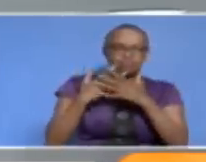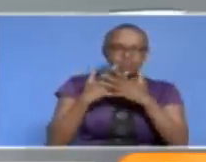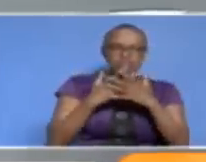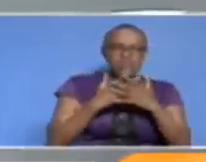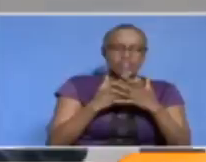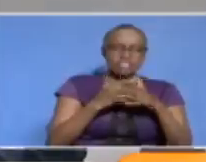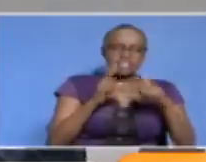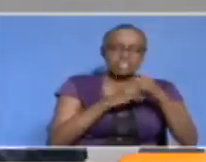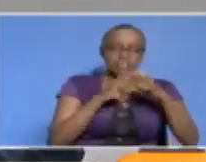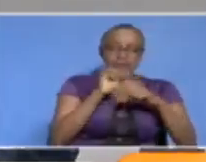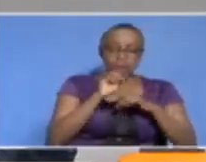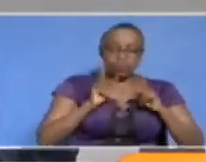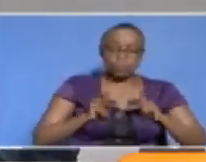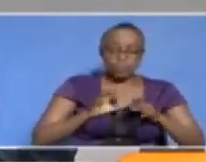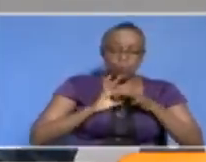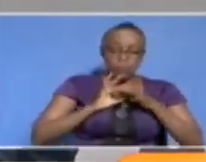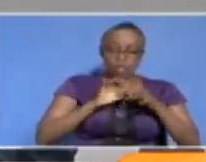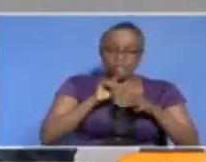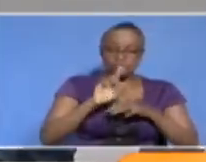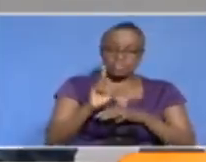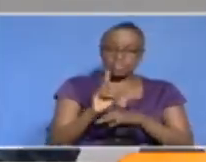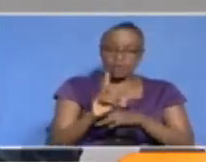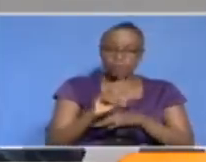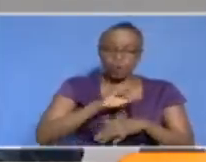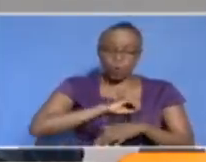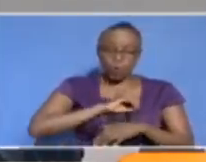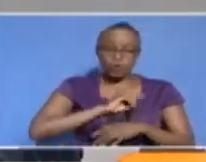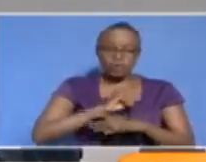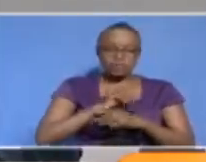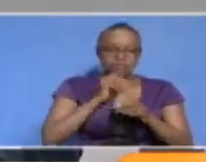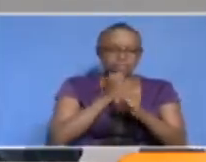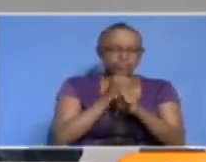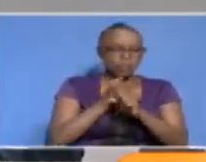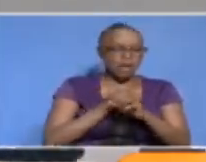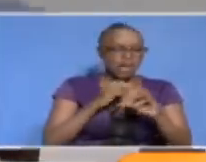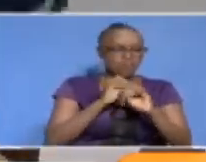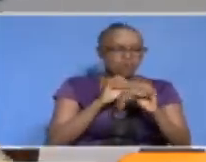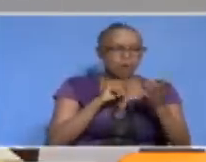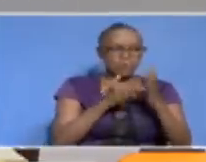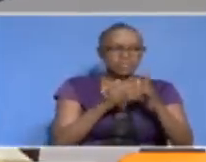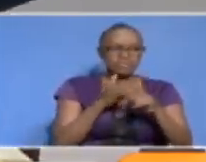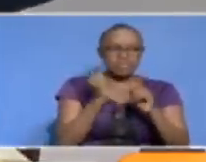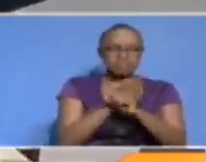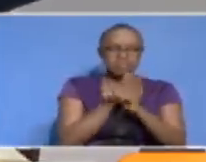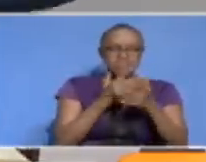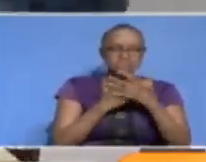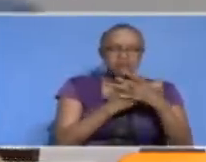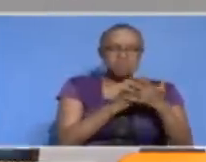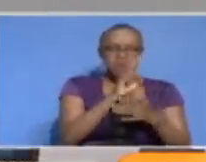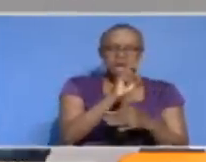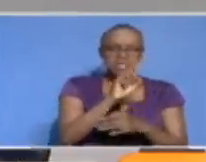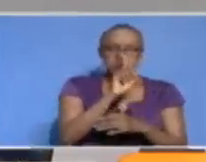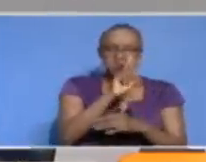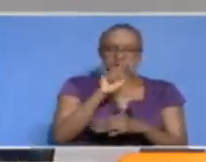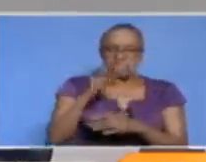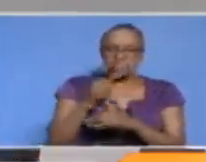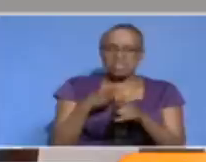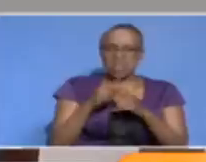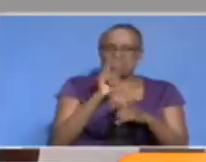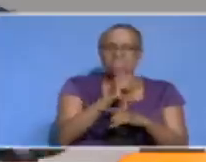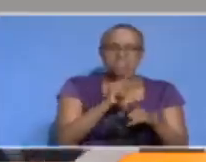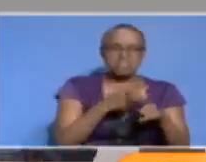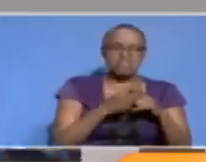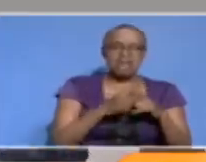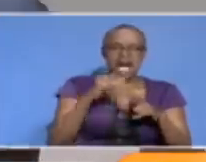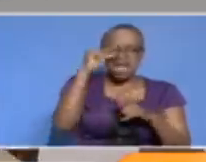to the 7 million people who are majority are jobless. Na ukiiba. So mwazi shikana watu 1,000 hadi kutishatisha governor.